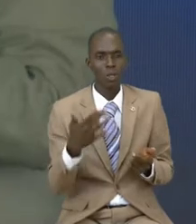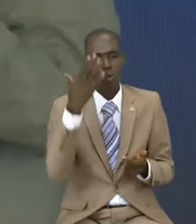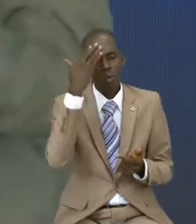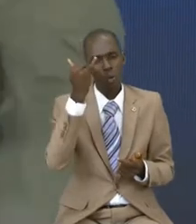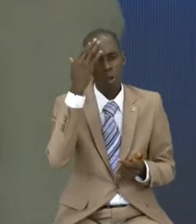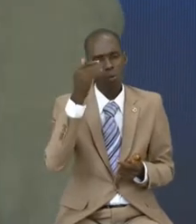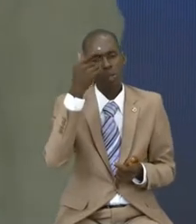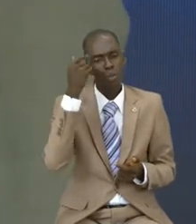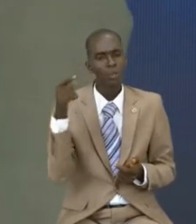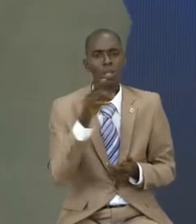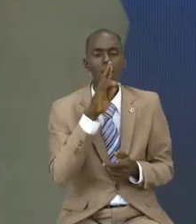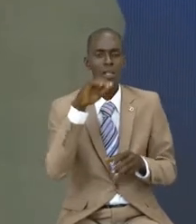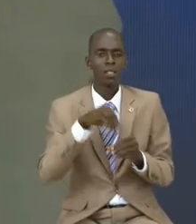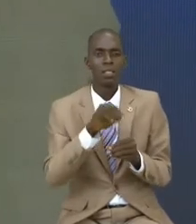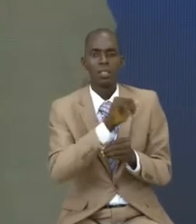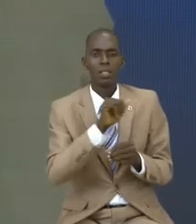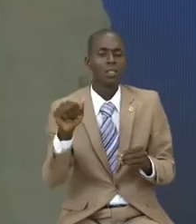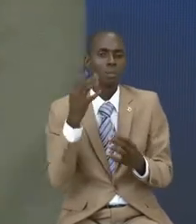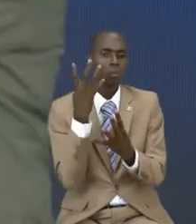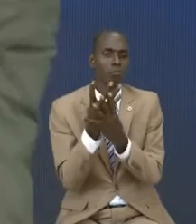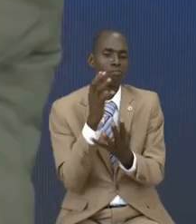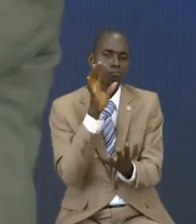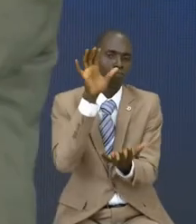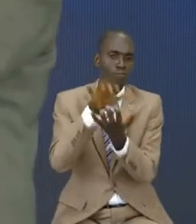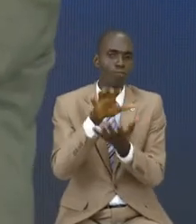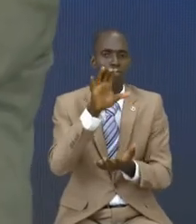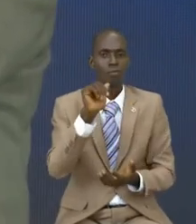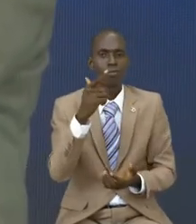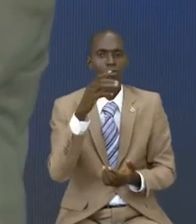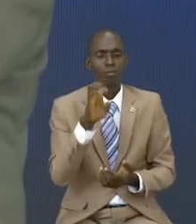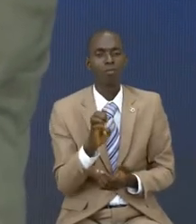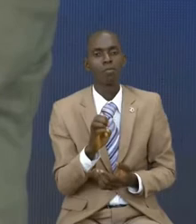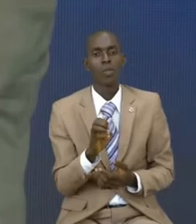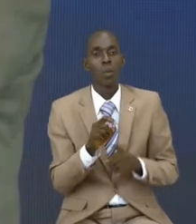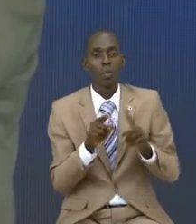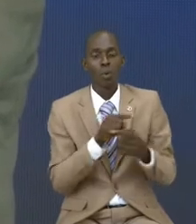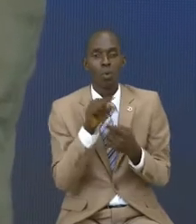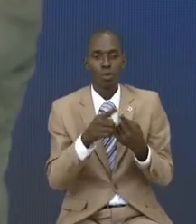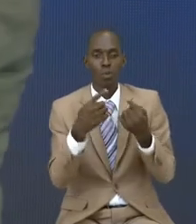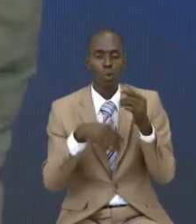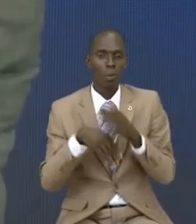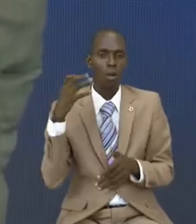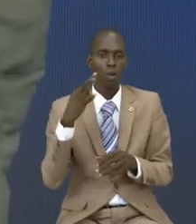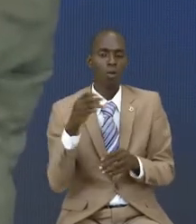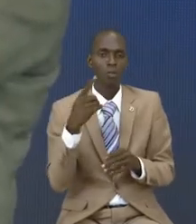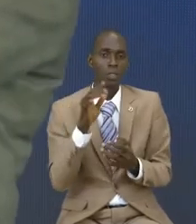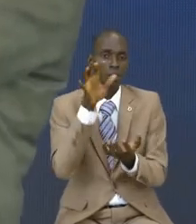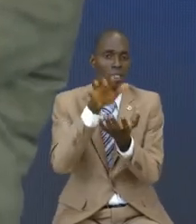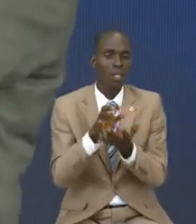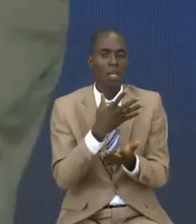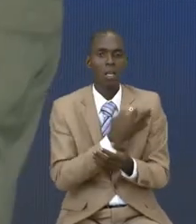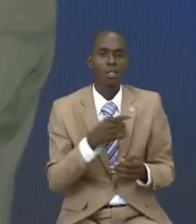the cage of their locality. But when you come out of the cage and there you